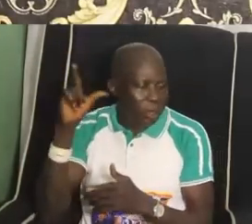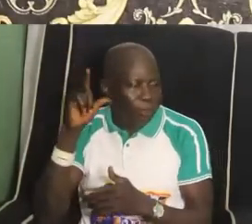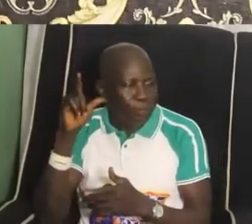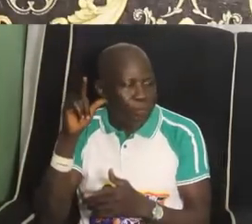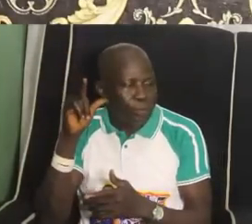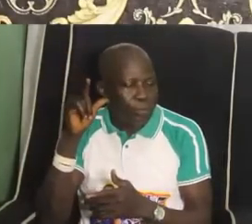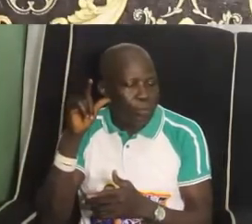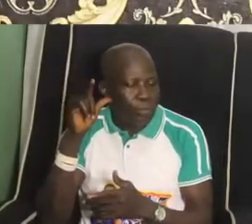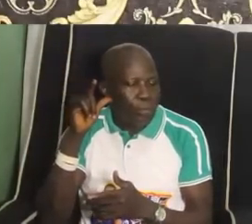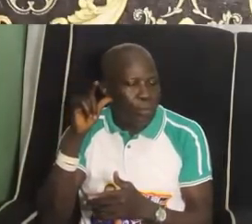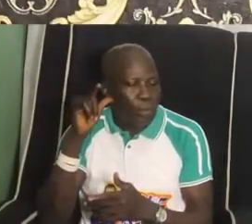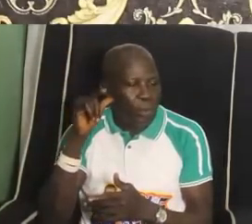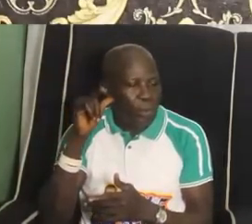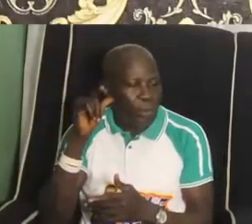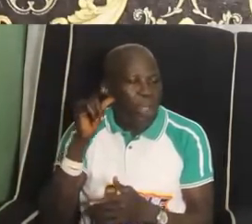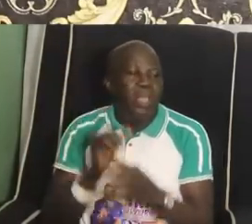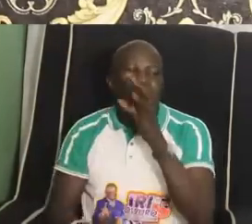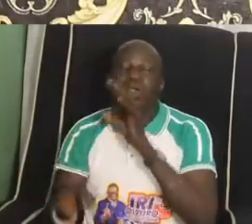Sorry,